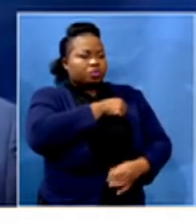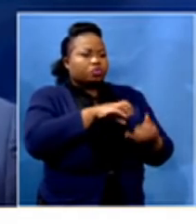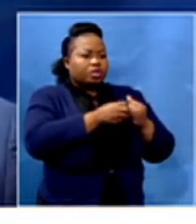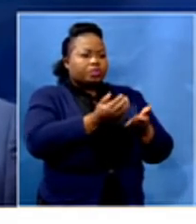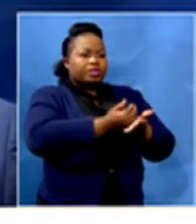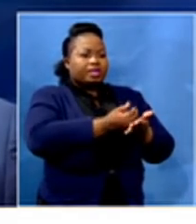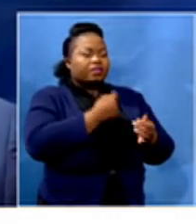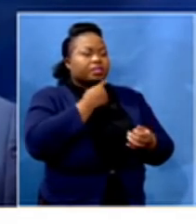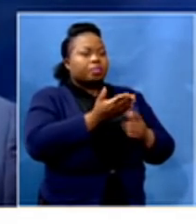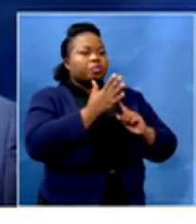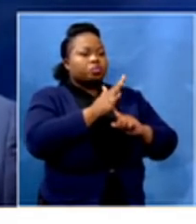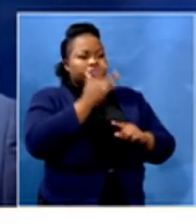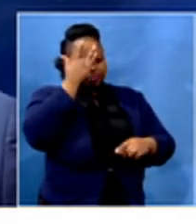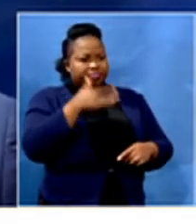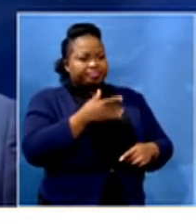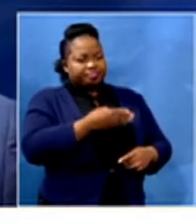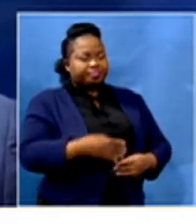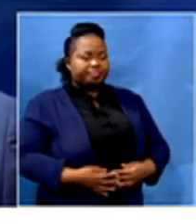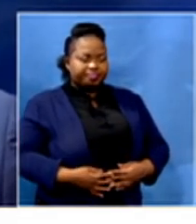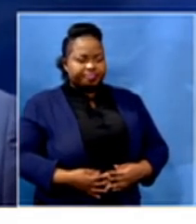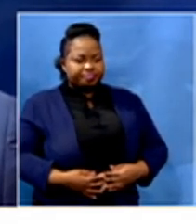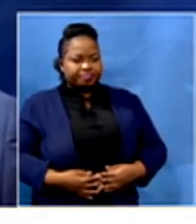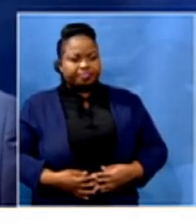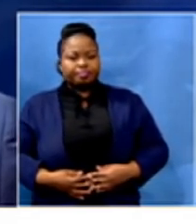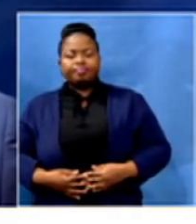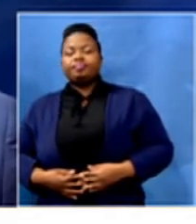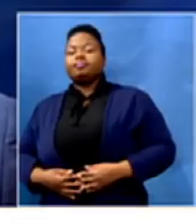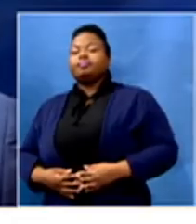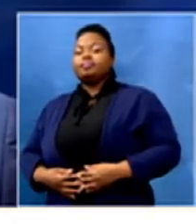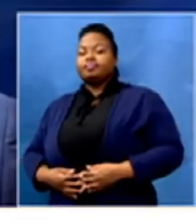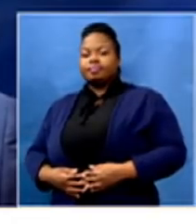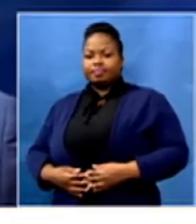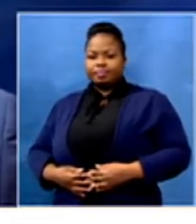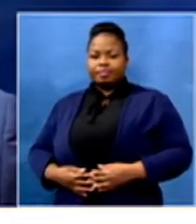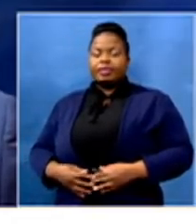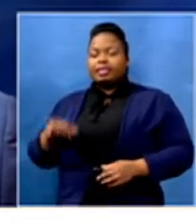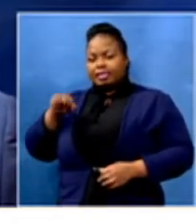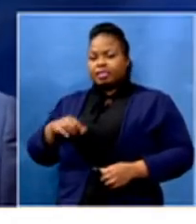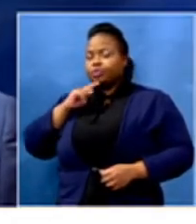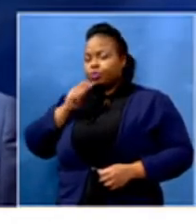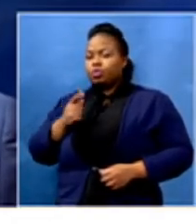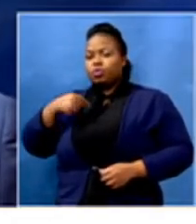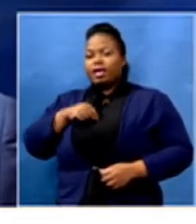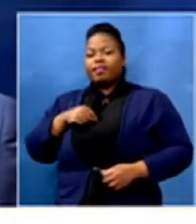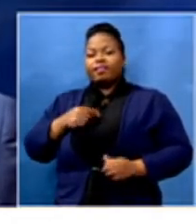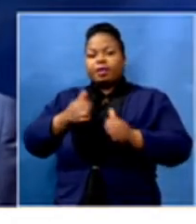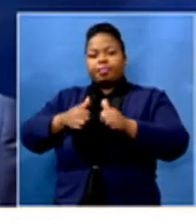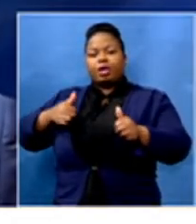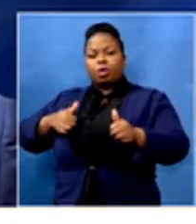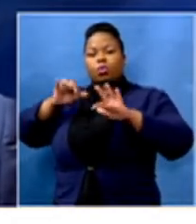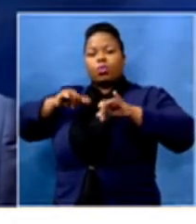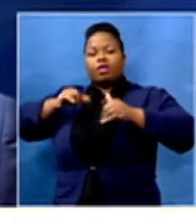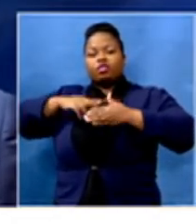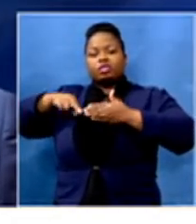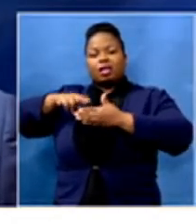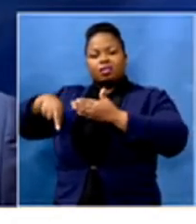those that are showing the symptoms. Let's go with that. Well, firstly, we do have a backlog, and the backlog changes